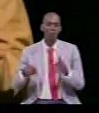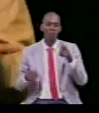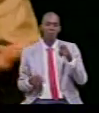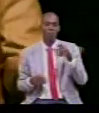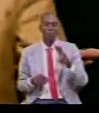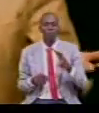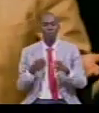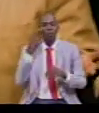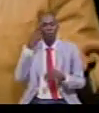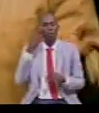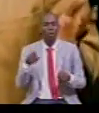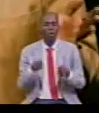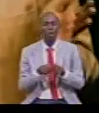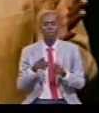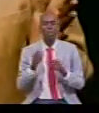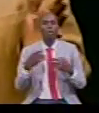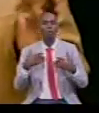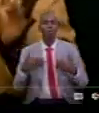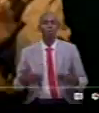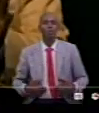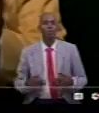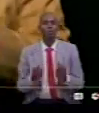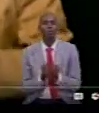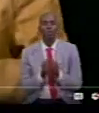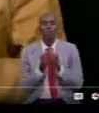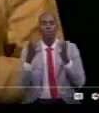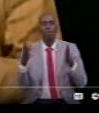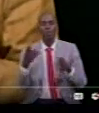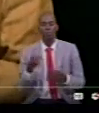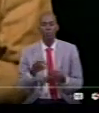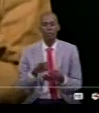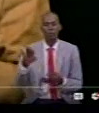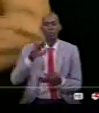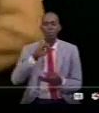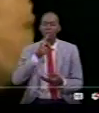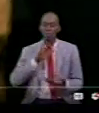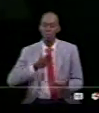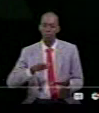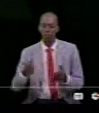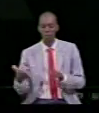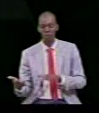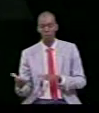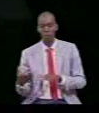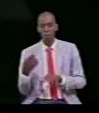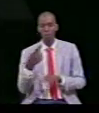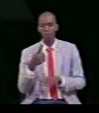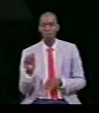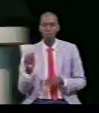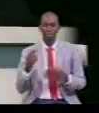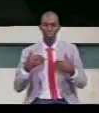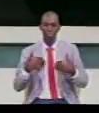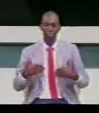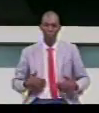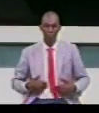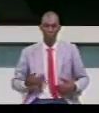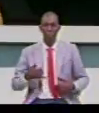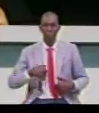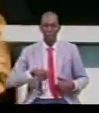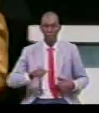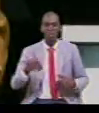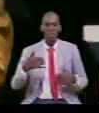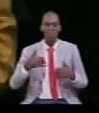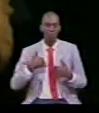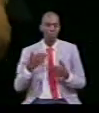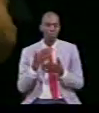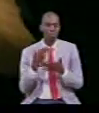for as the body without the spirit is dead. The body still having some hair